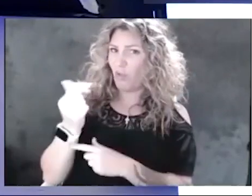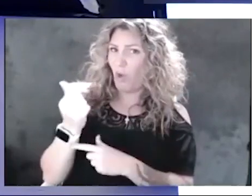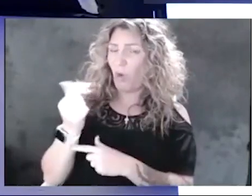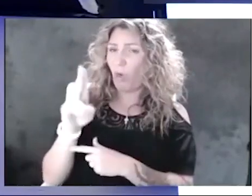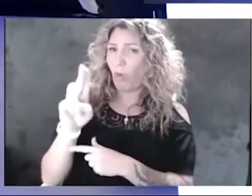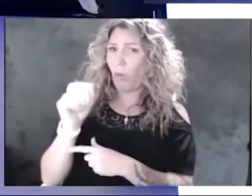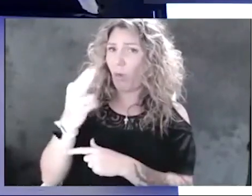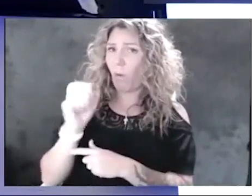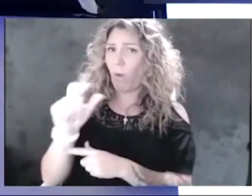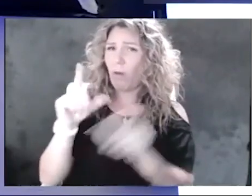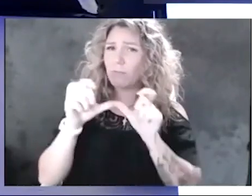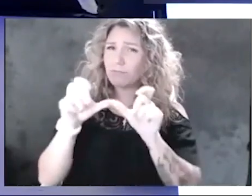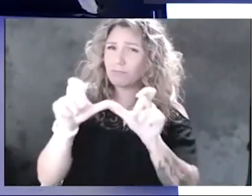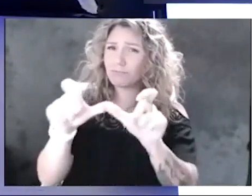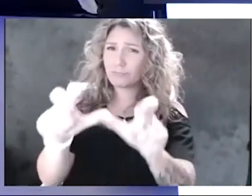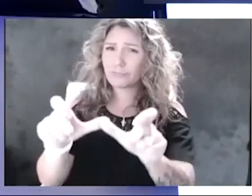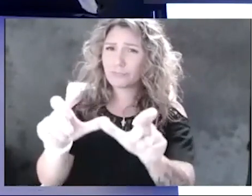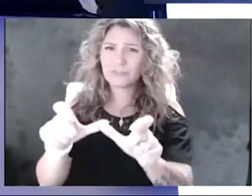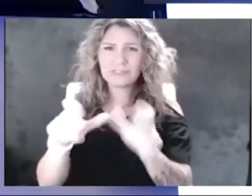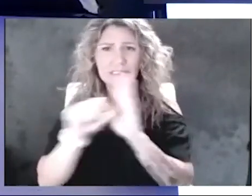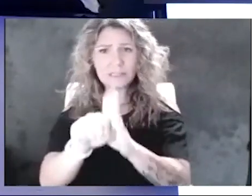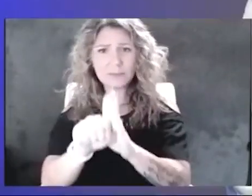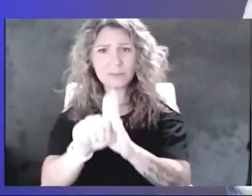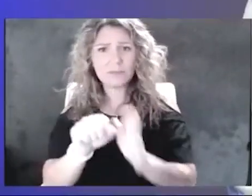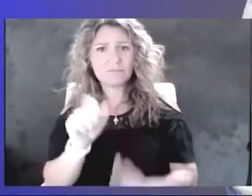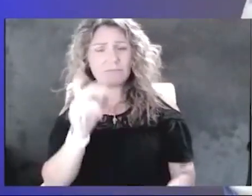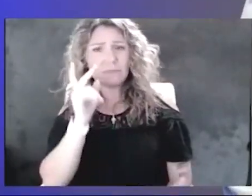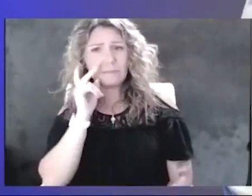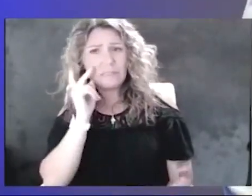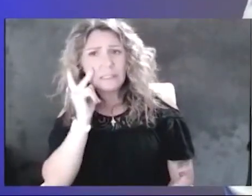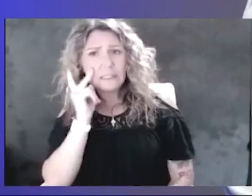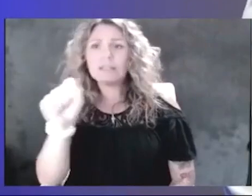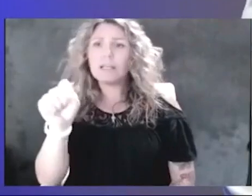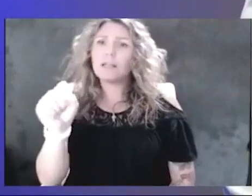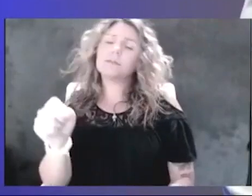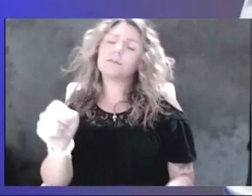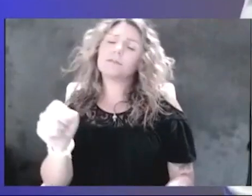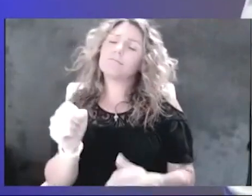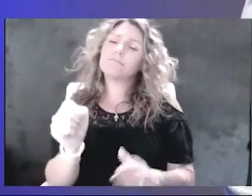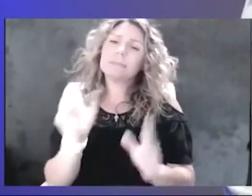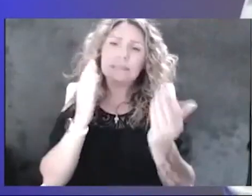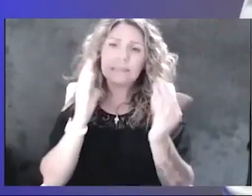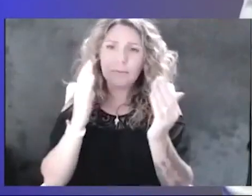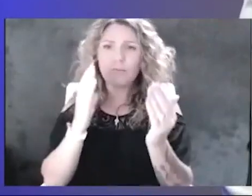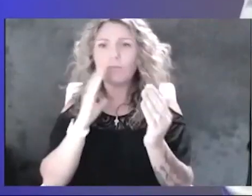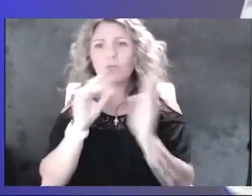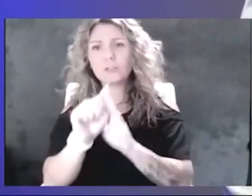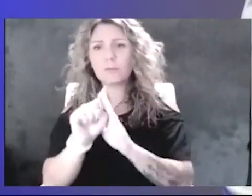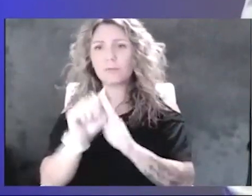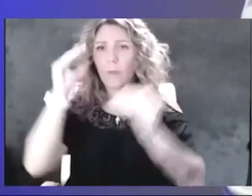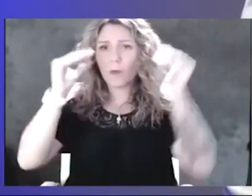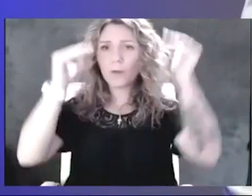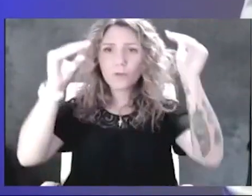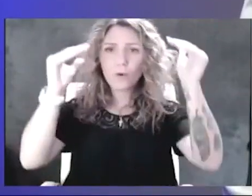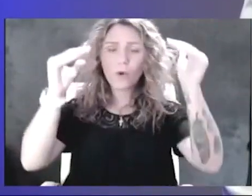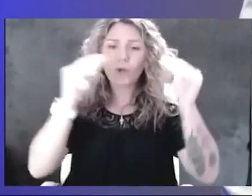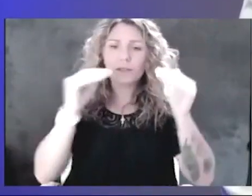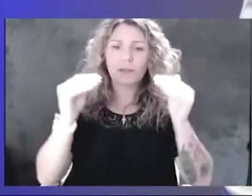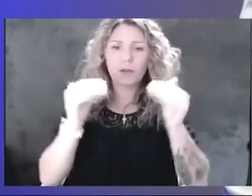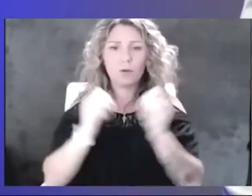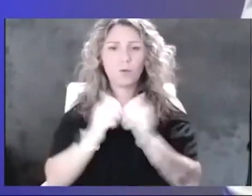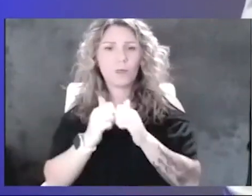seeing patients that have very similar symptoms to what the adults have seen on the adult side in terms of long haul.